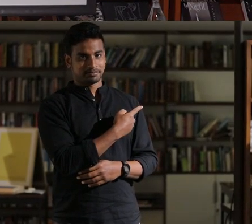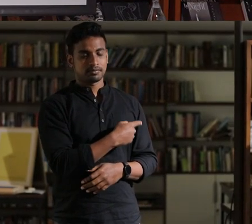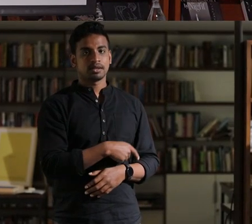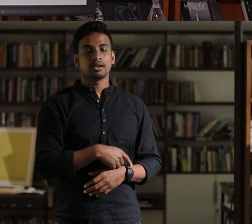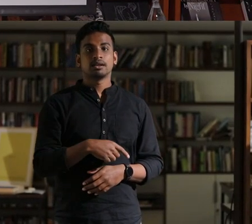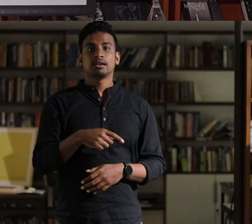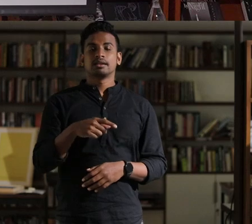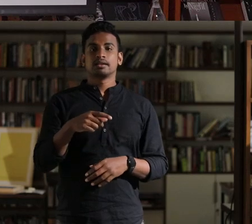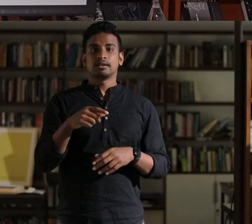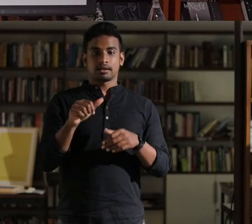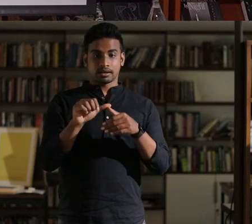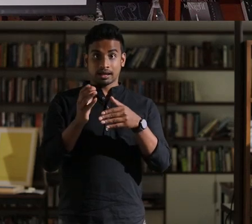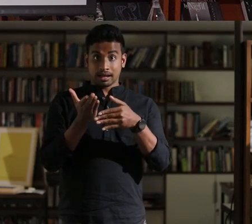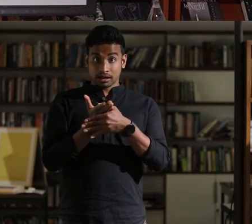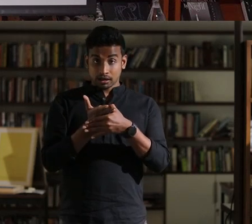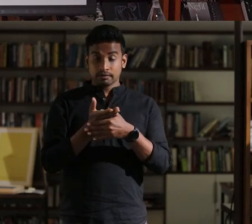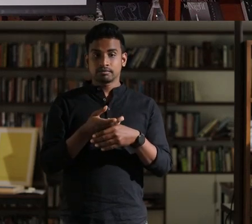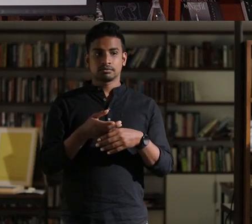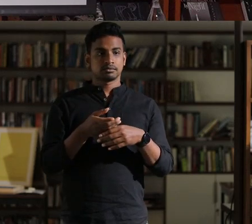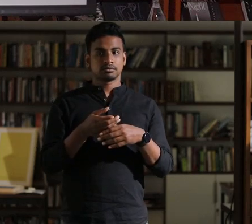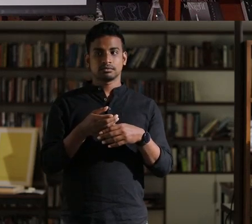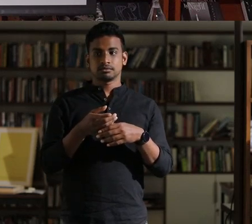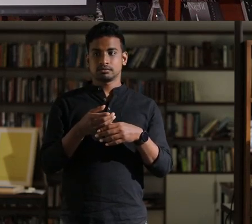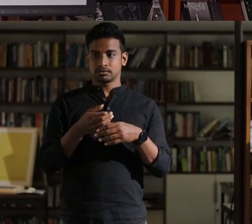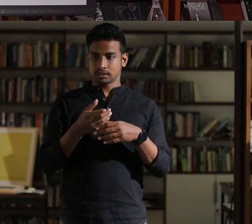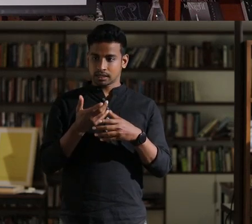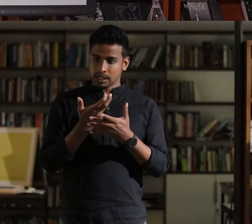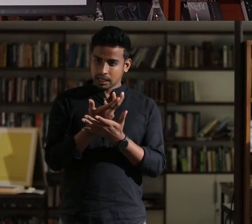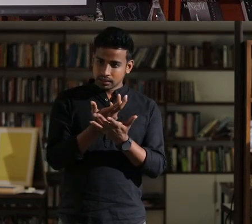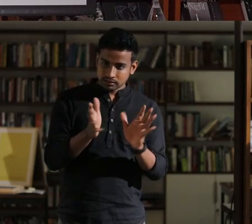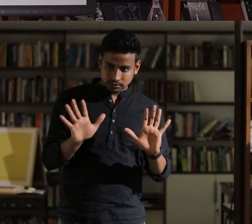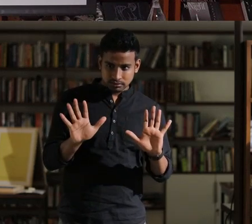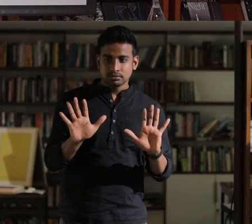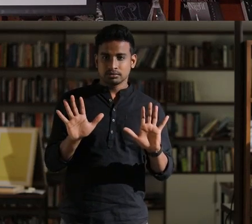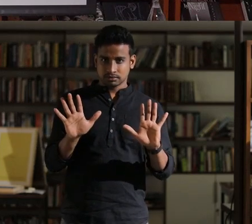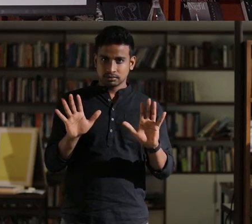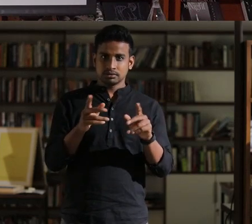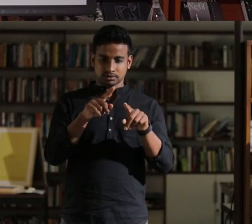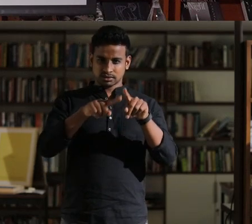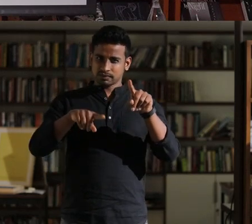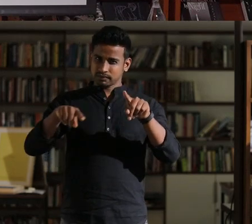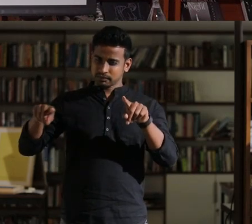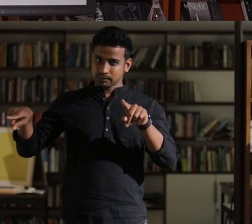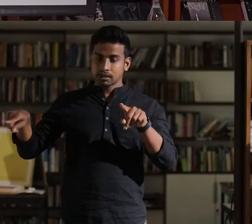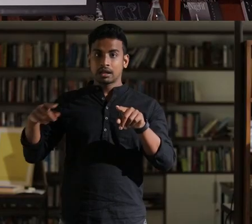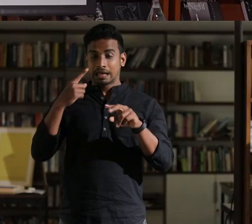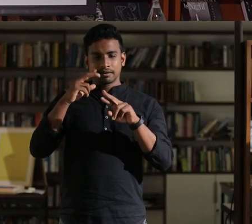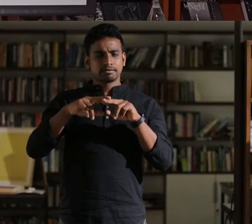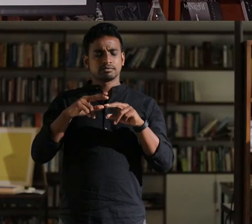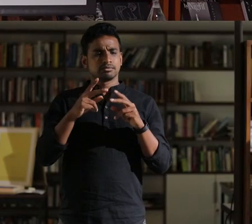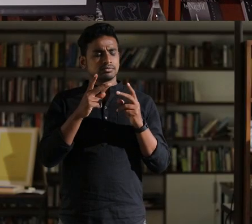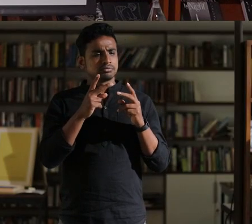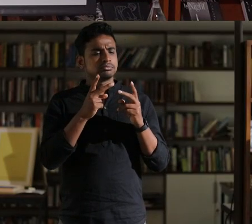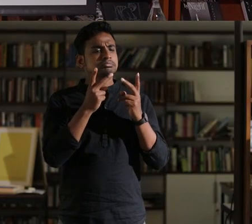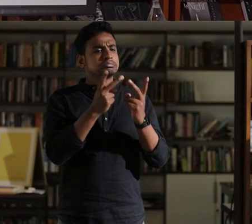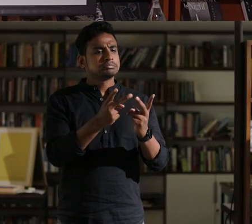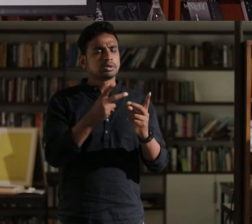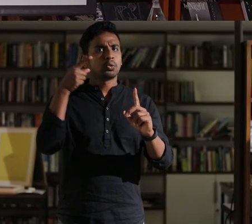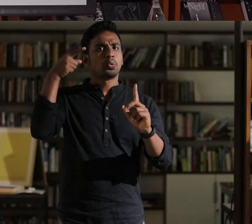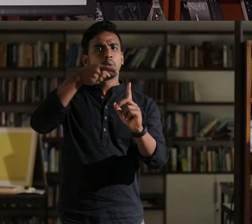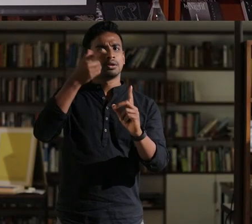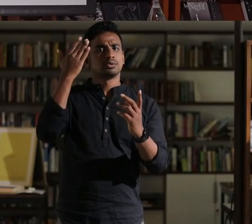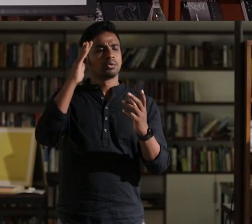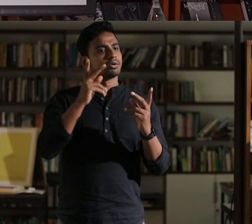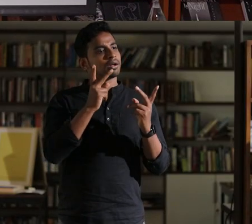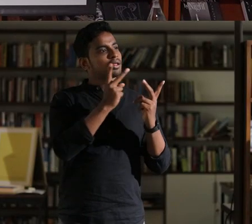are ubiquitous. And if you don't know what you're looking for, you will be subsumed by them. And they have a way of dragging